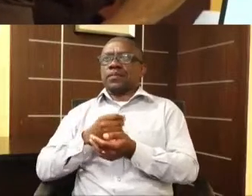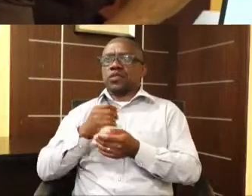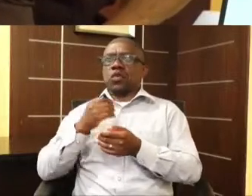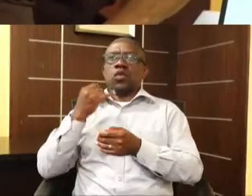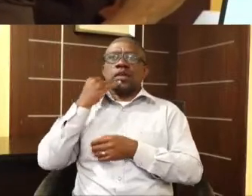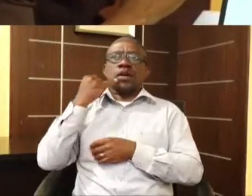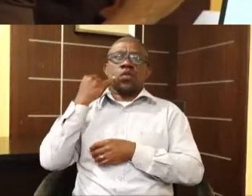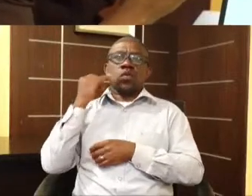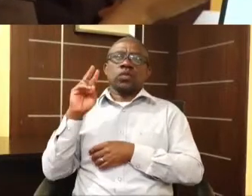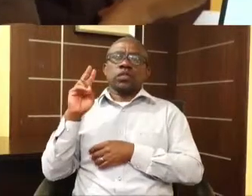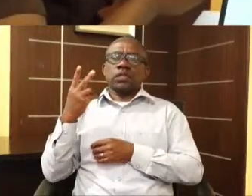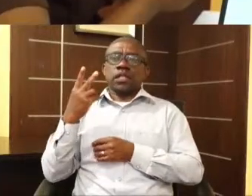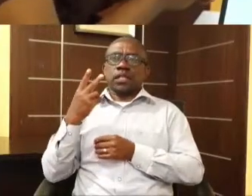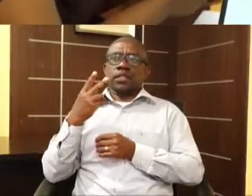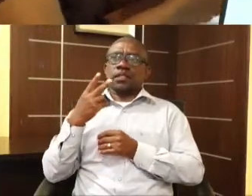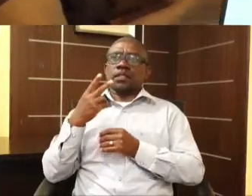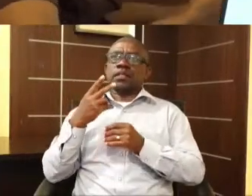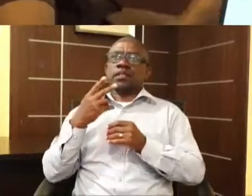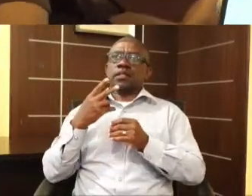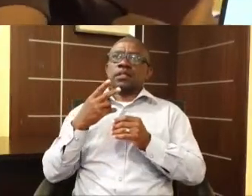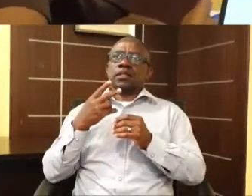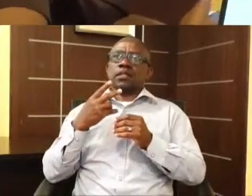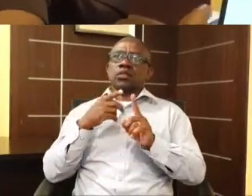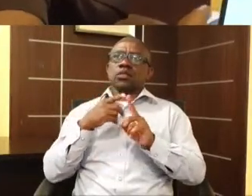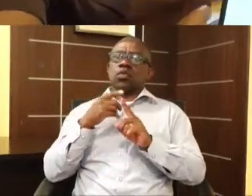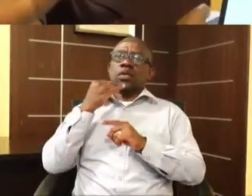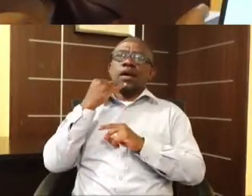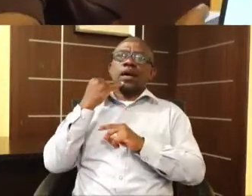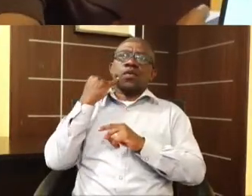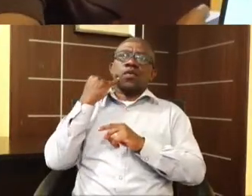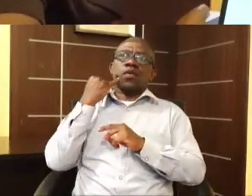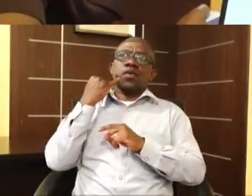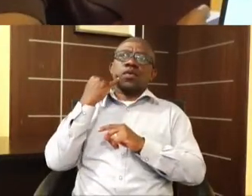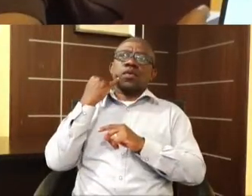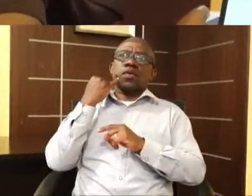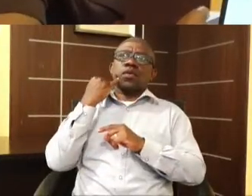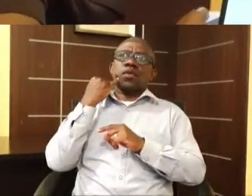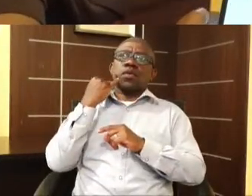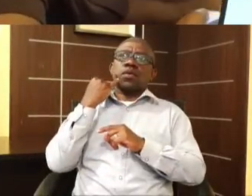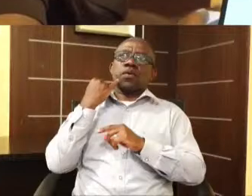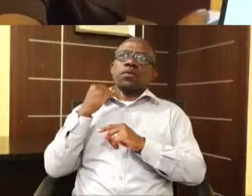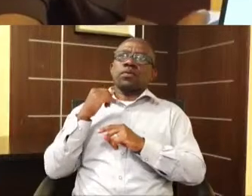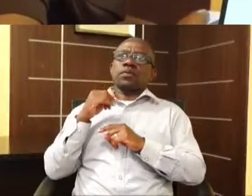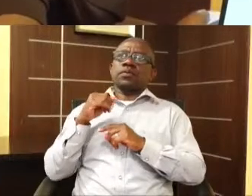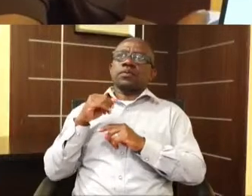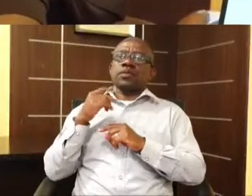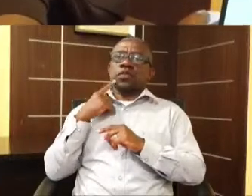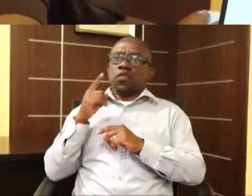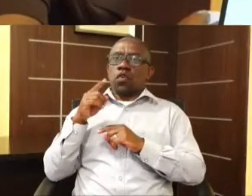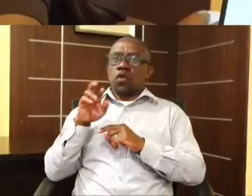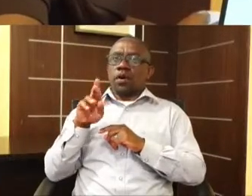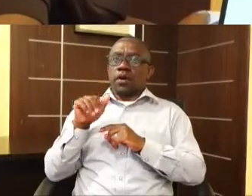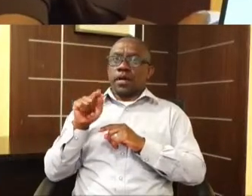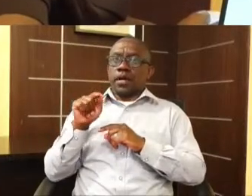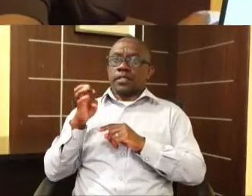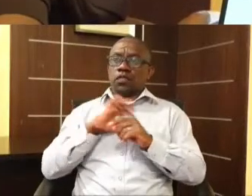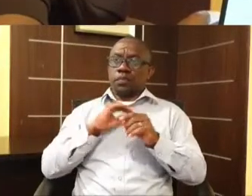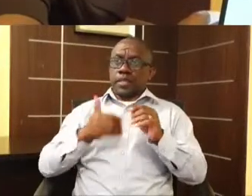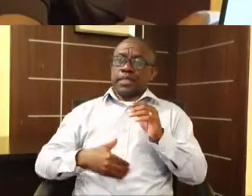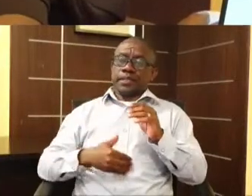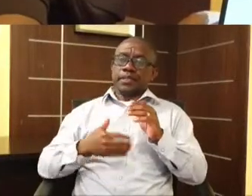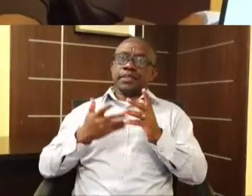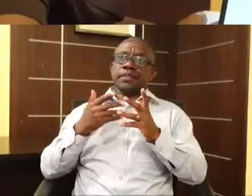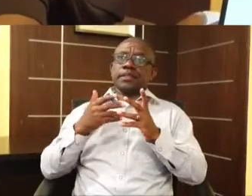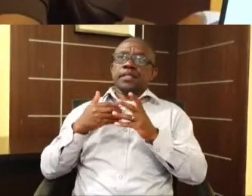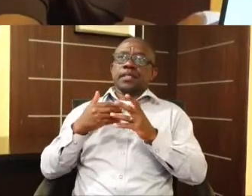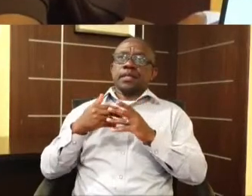Narok then in terms of unintended pregnancy rates. The rate of abortion there